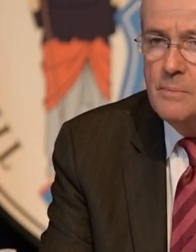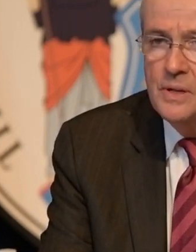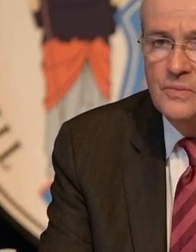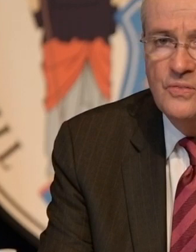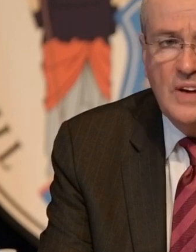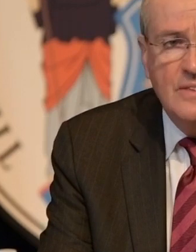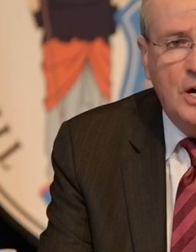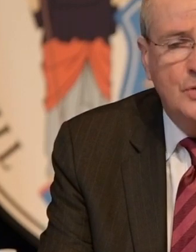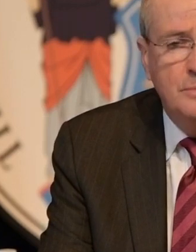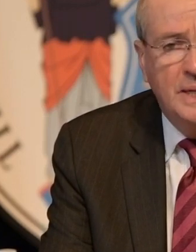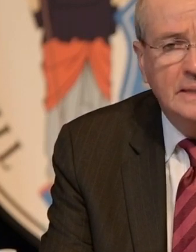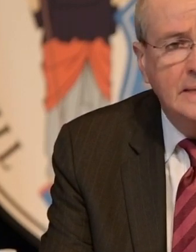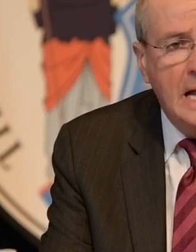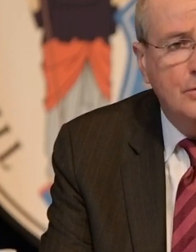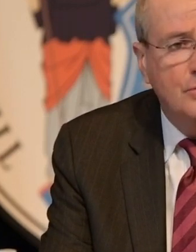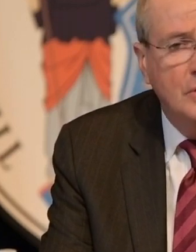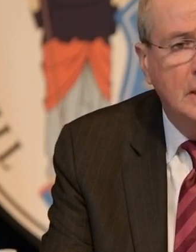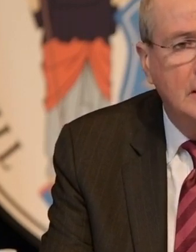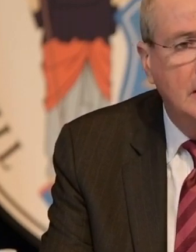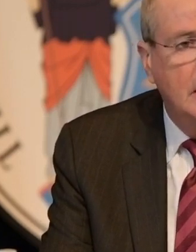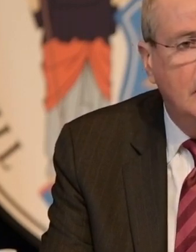co-sponsoring a bill for $500 billion